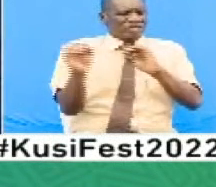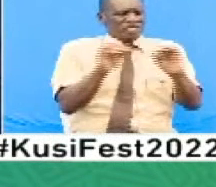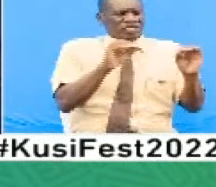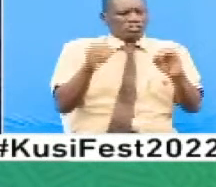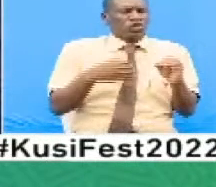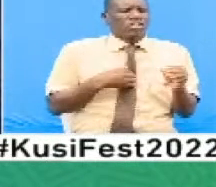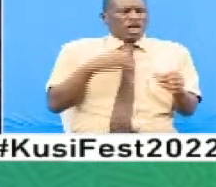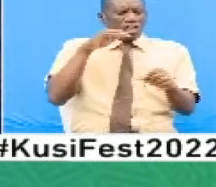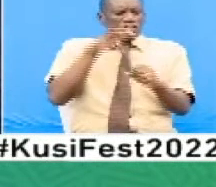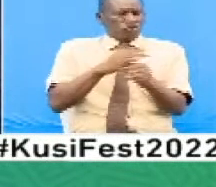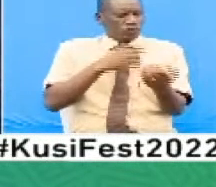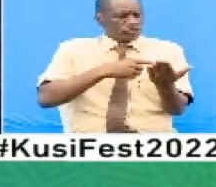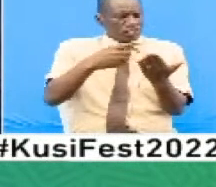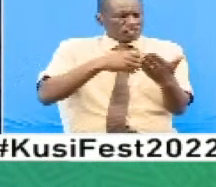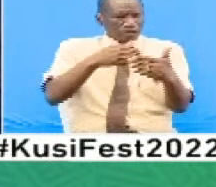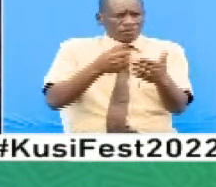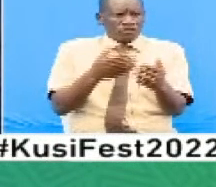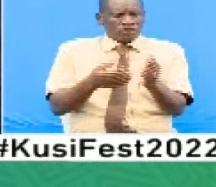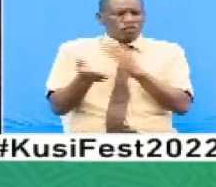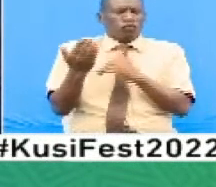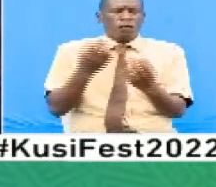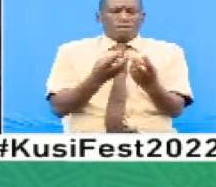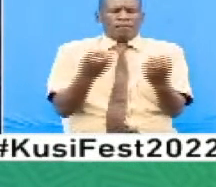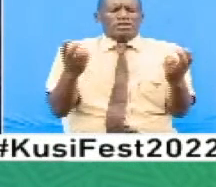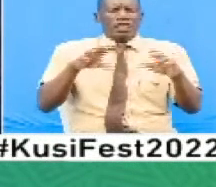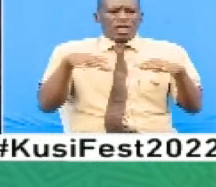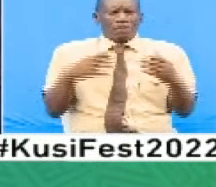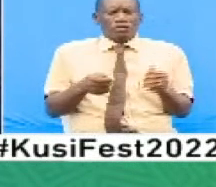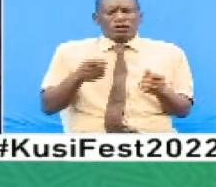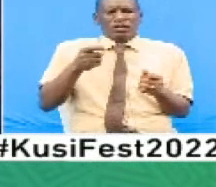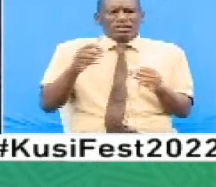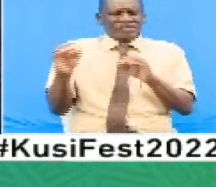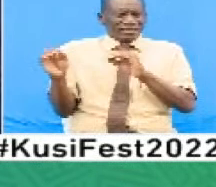lot of conversations earlier in the earlier panel about just